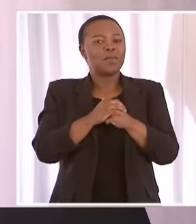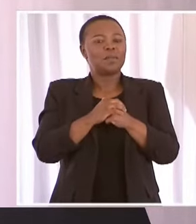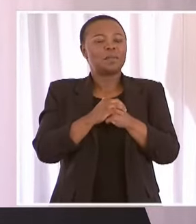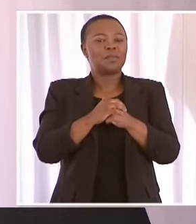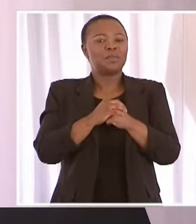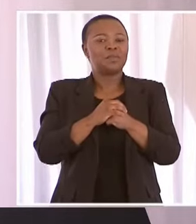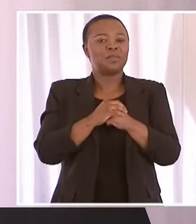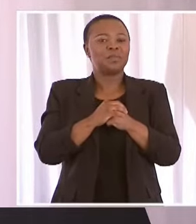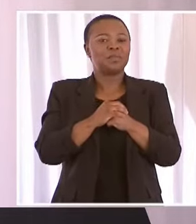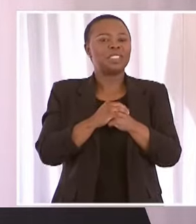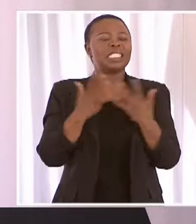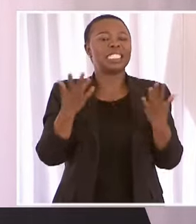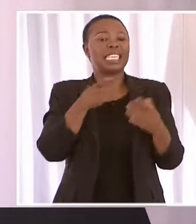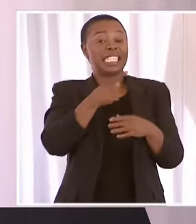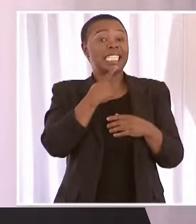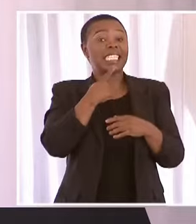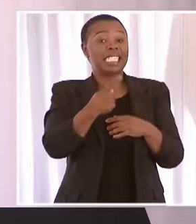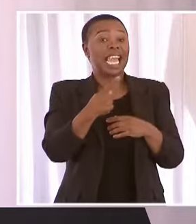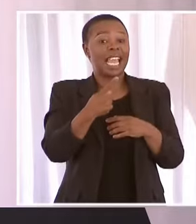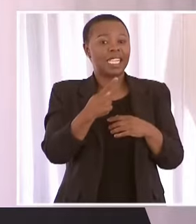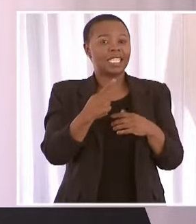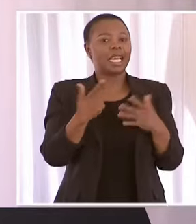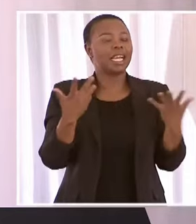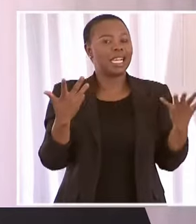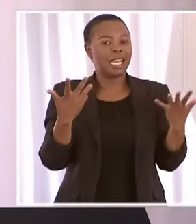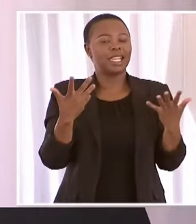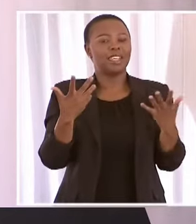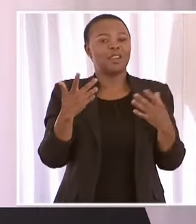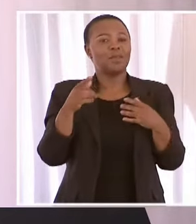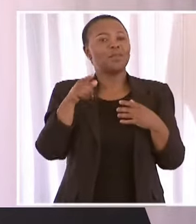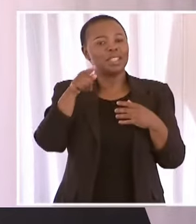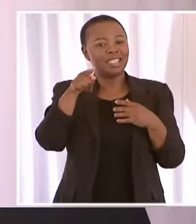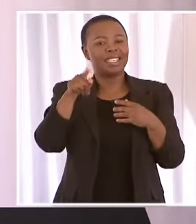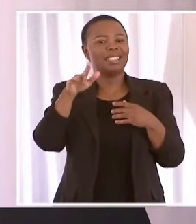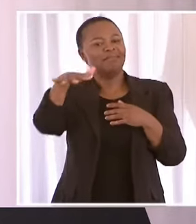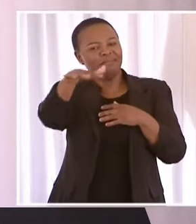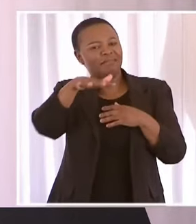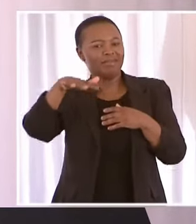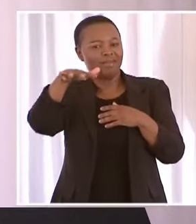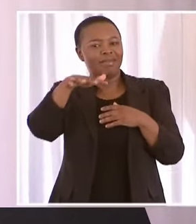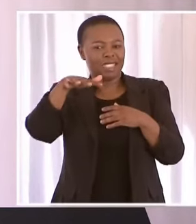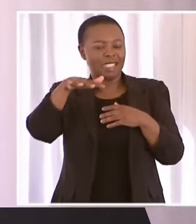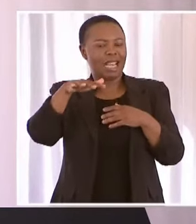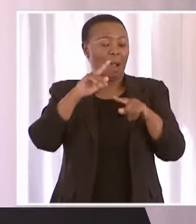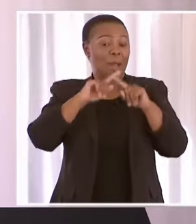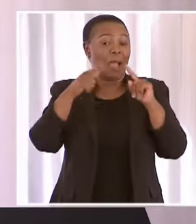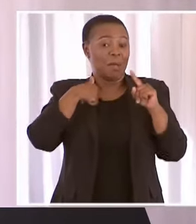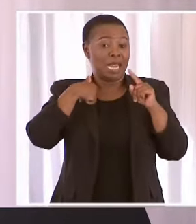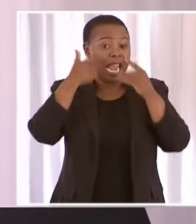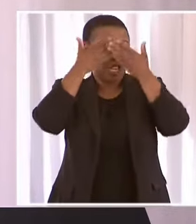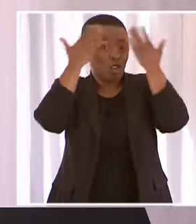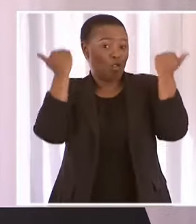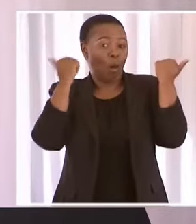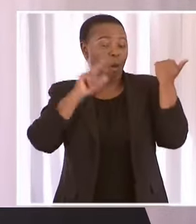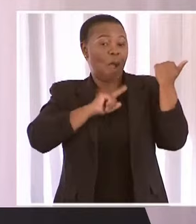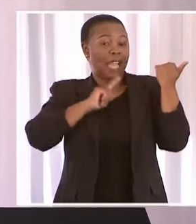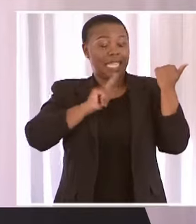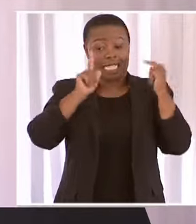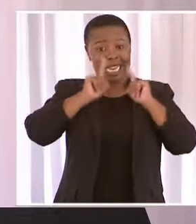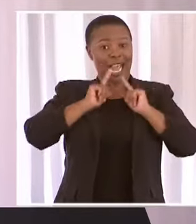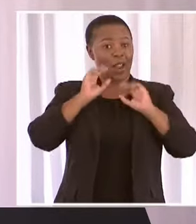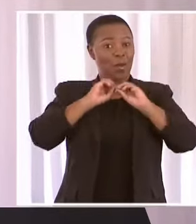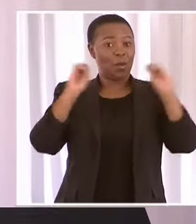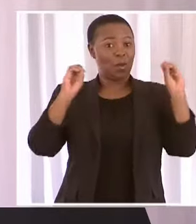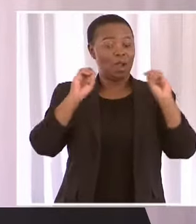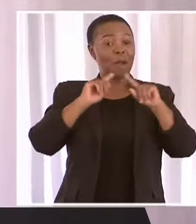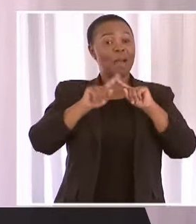at? No, no, he said, we're not in a hotel, we're at Buckingham Palace. What I didn't know, and he didn't tell me at that stage, was it was the